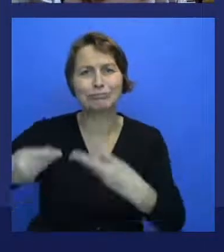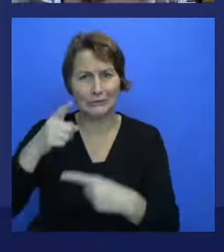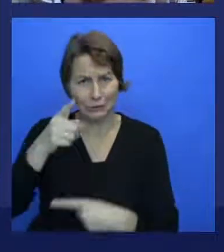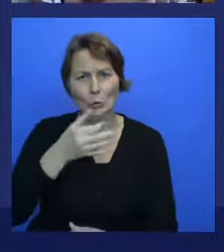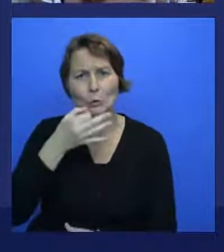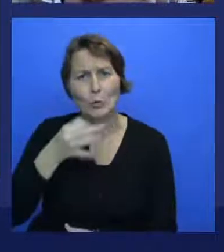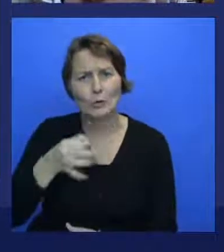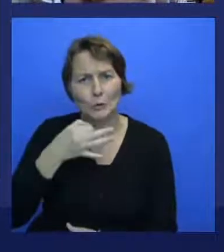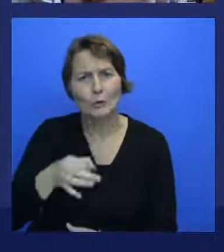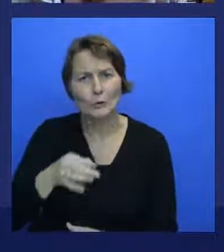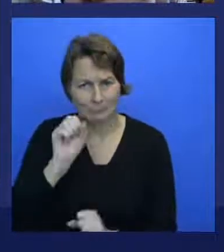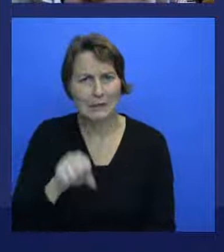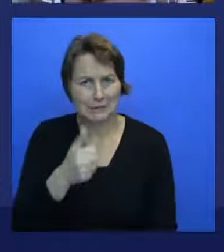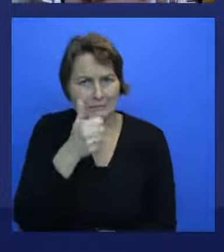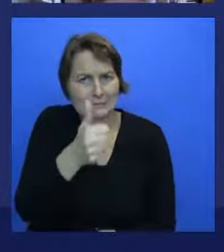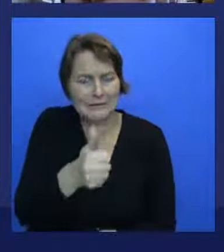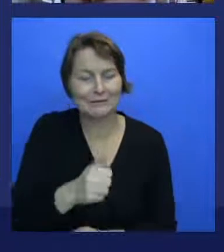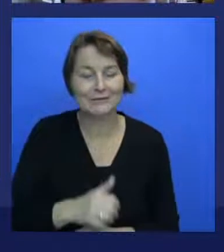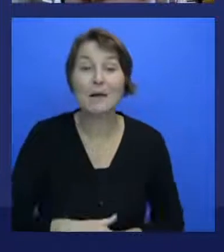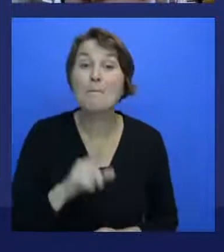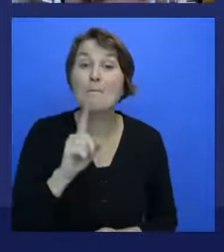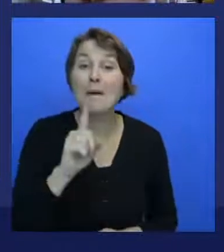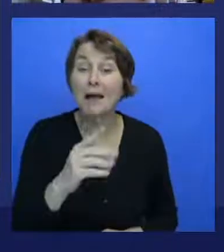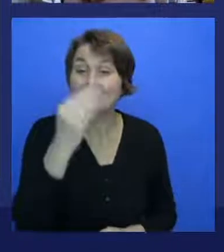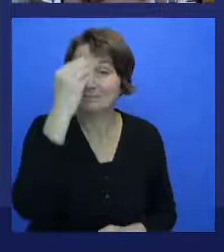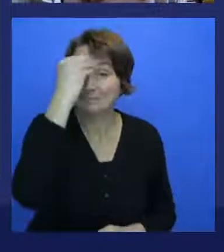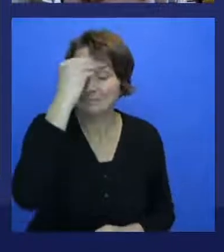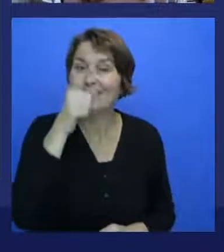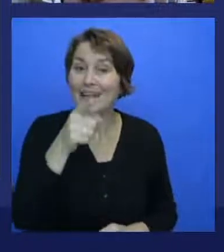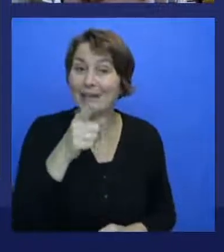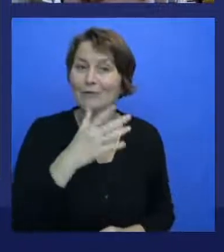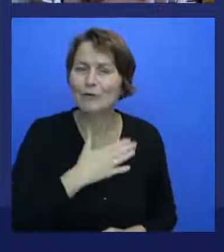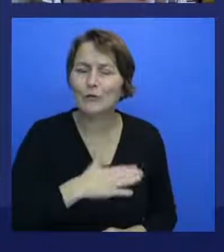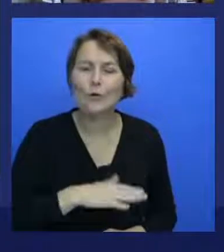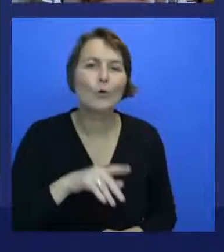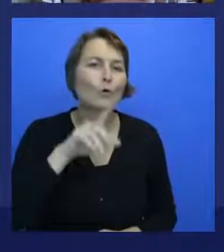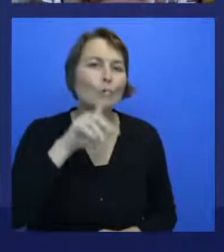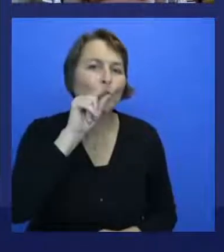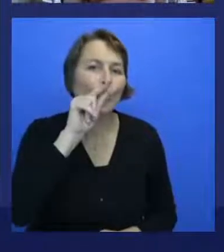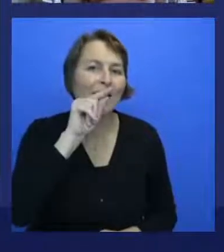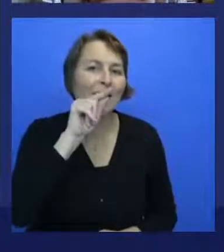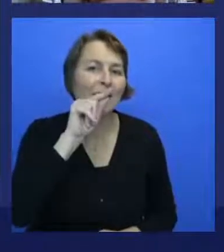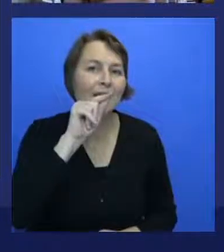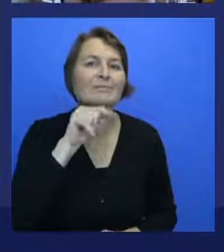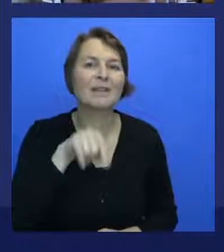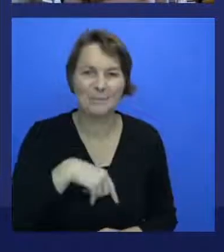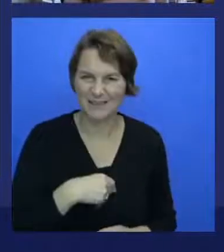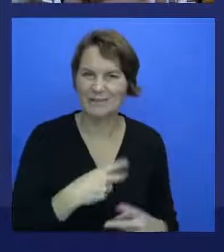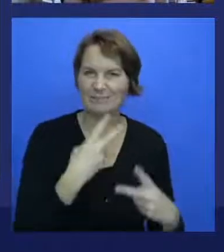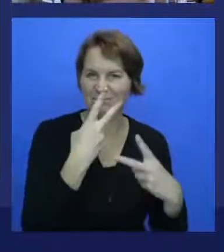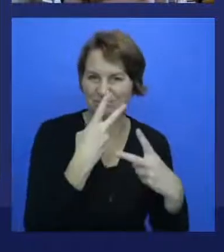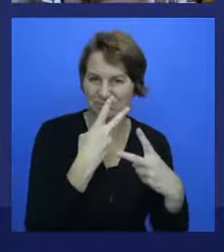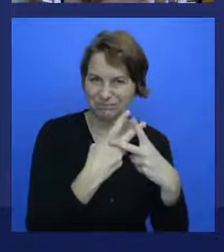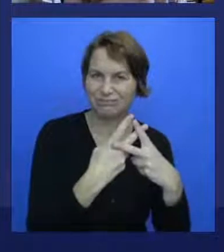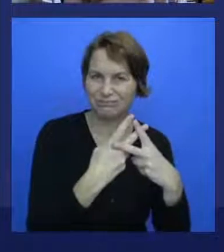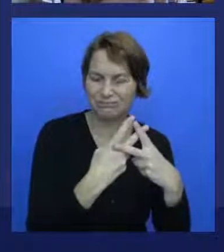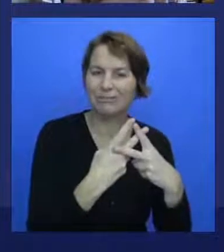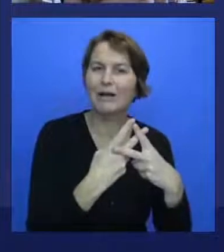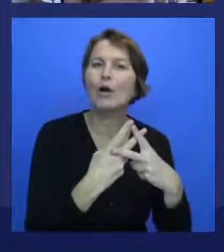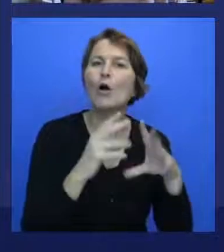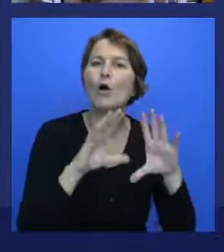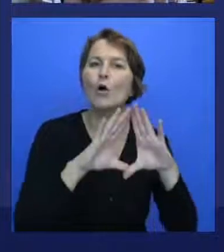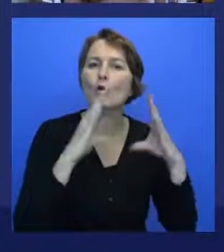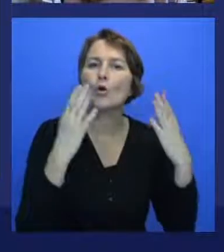And just remember, if you tweet it to us live using the hashtag #CSharpCorner and Global AI Community, you get a chance to